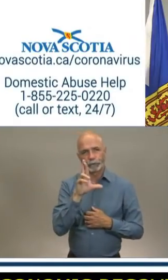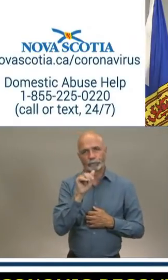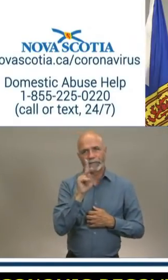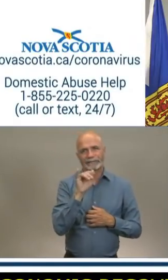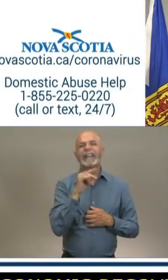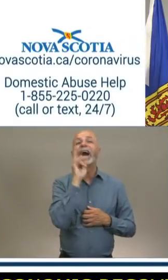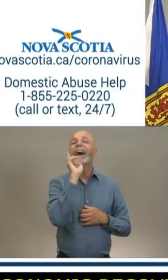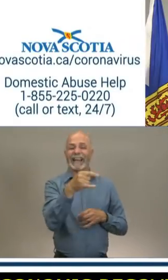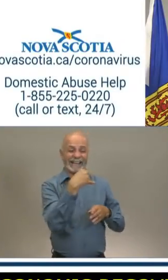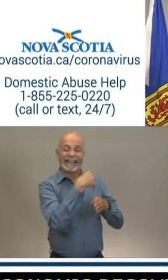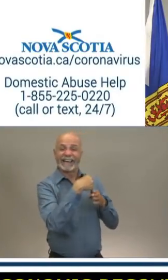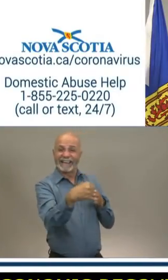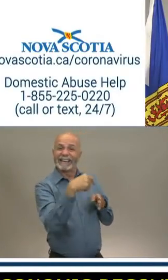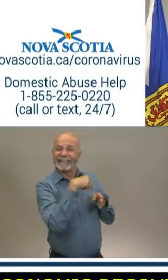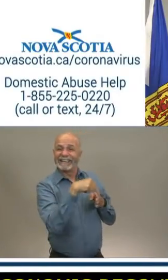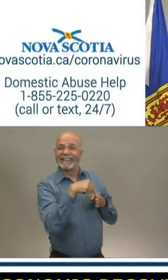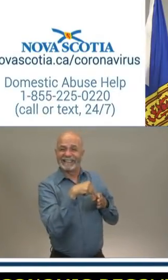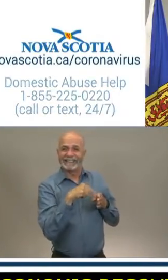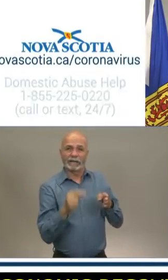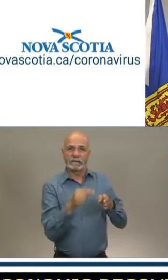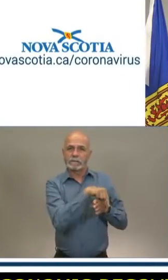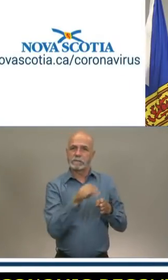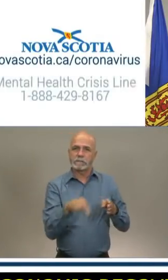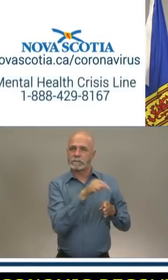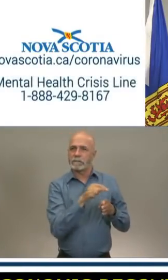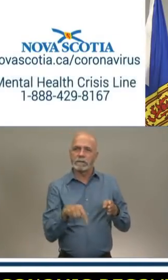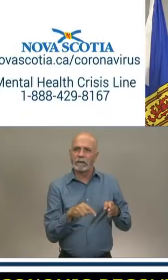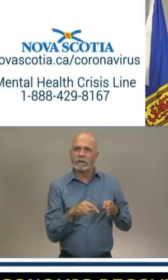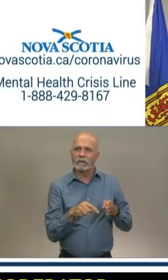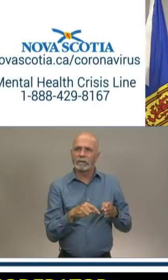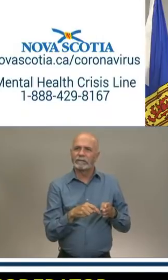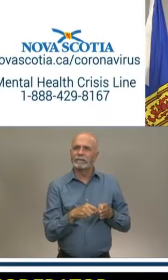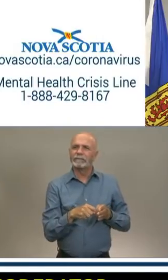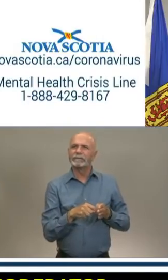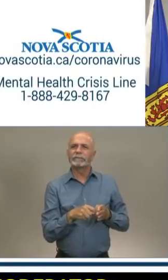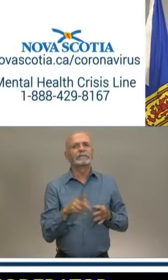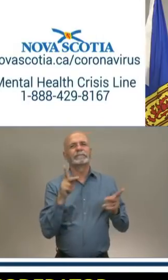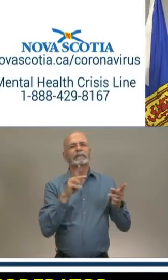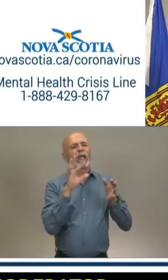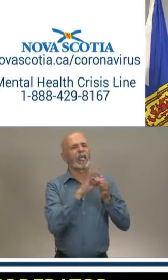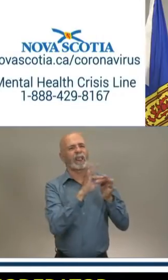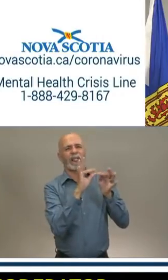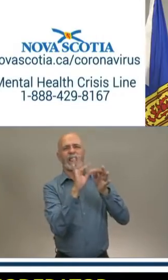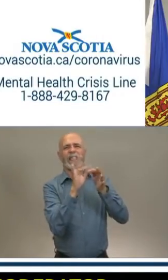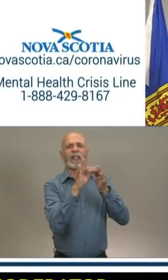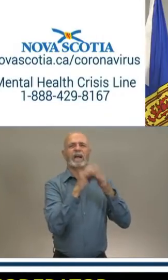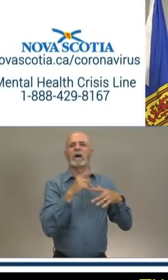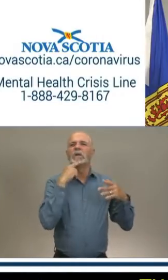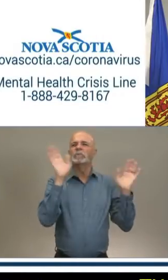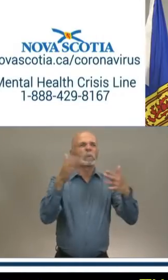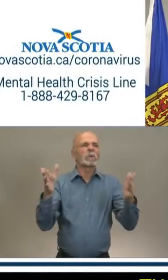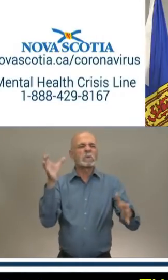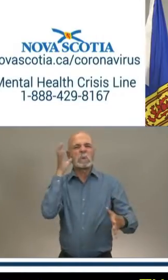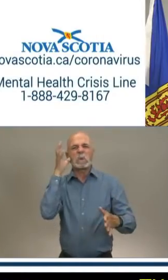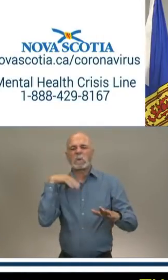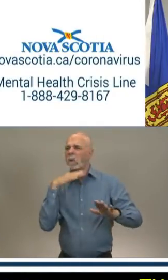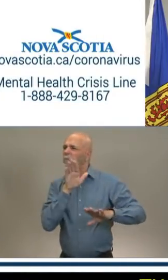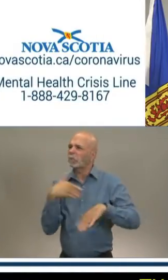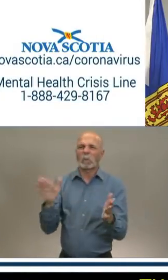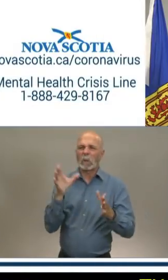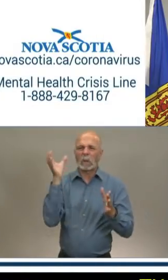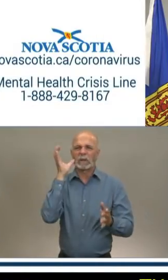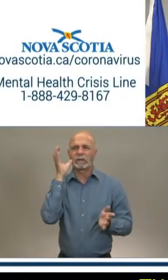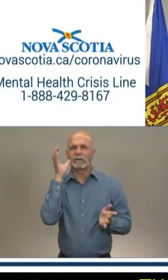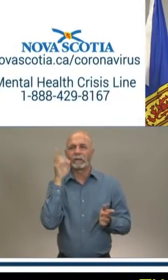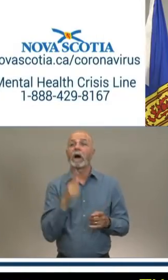yesterday. I wondered, one of the things I kept hearing was people are upset that they're not being listened to. And I guess now the blockade is over and we have 6